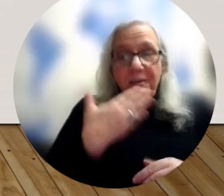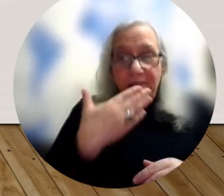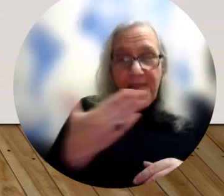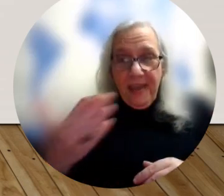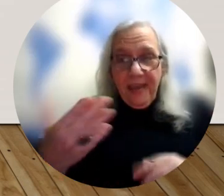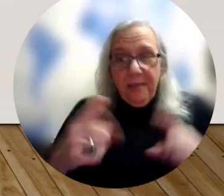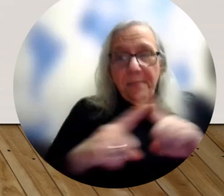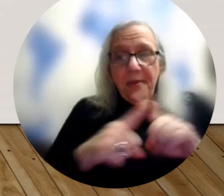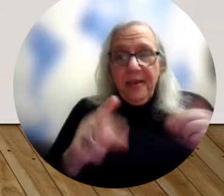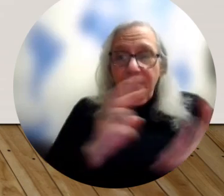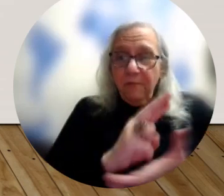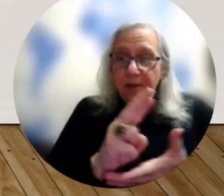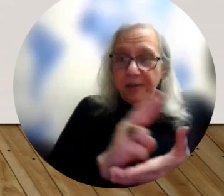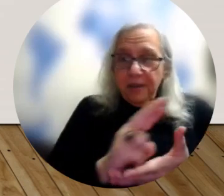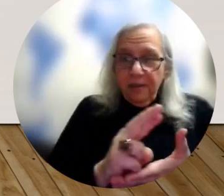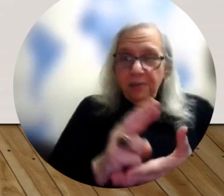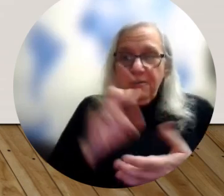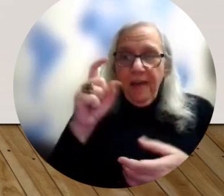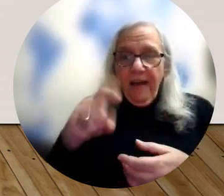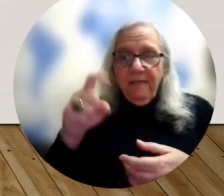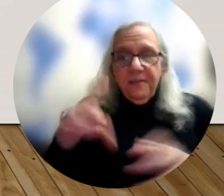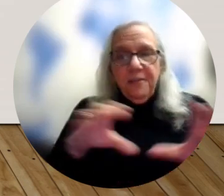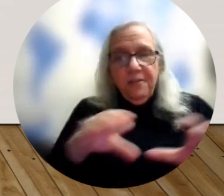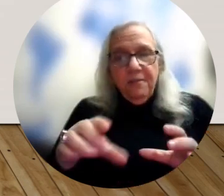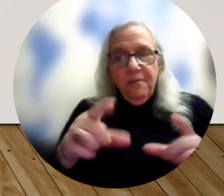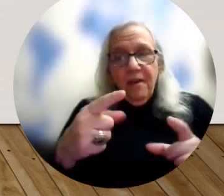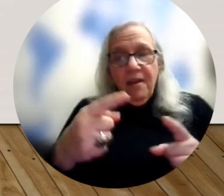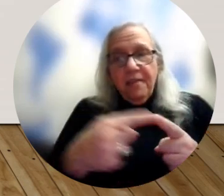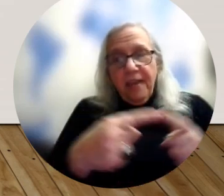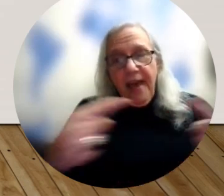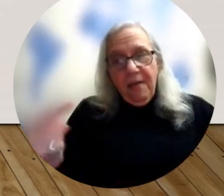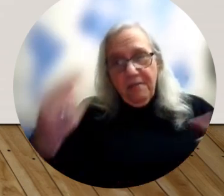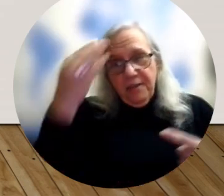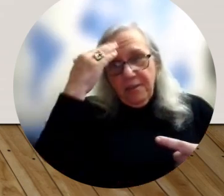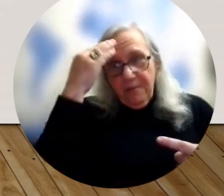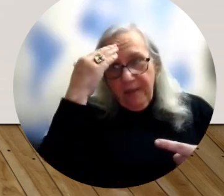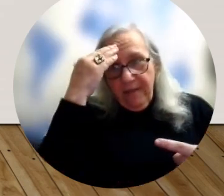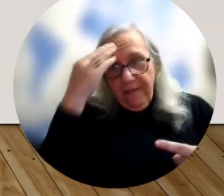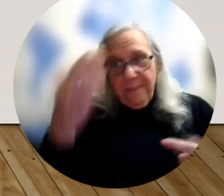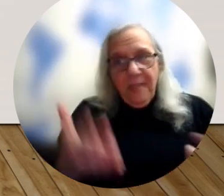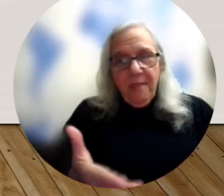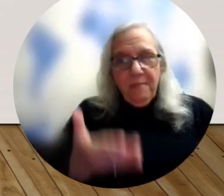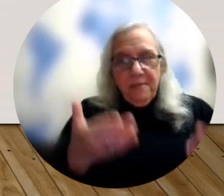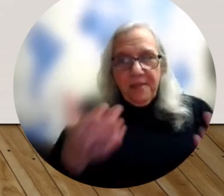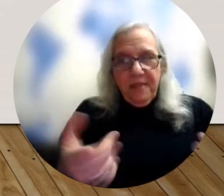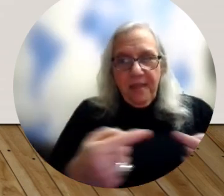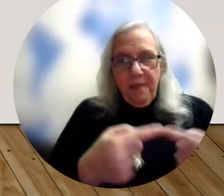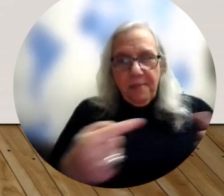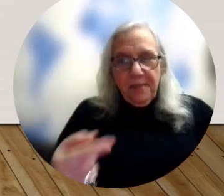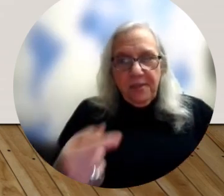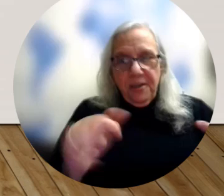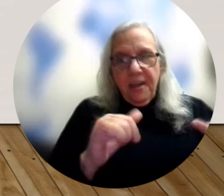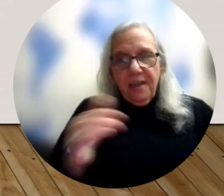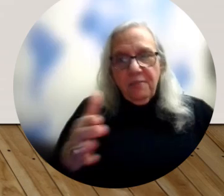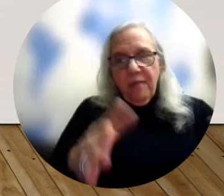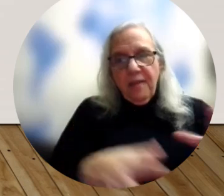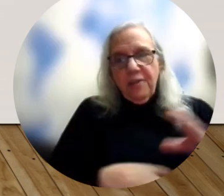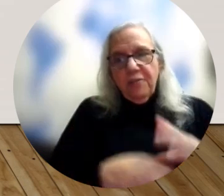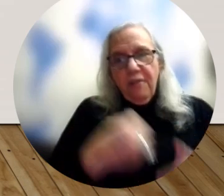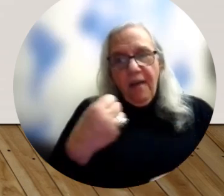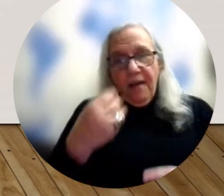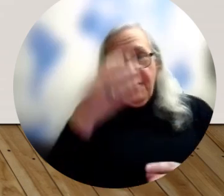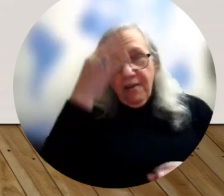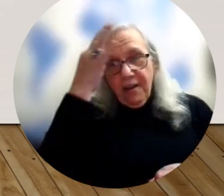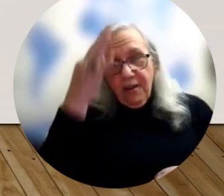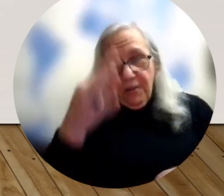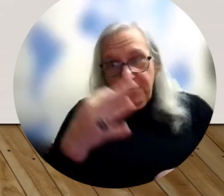This is a good thing, but in research, you have to do the counterintuitive and present the opposition as a way